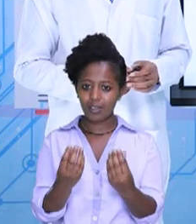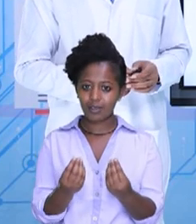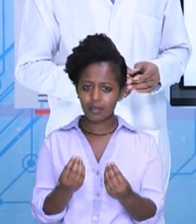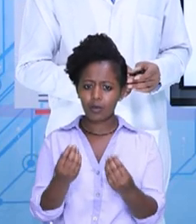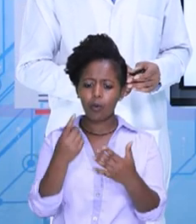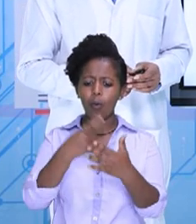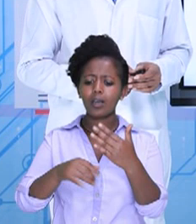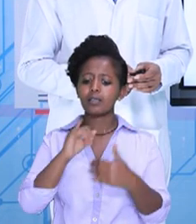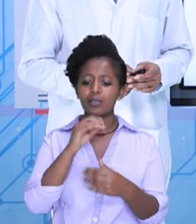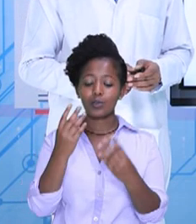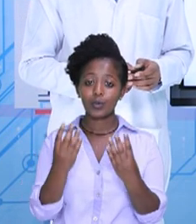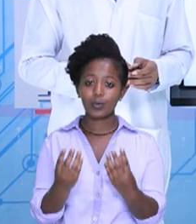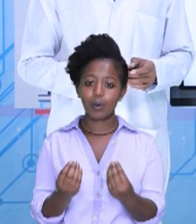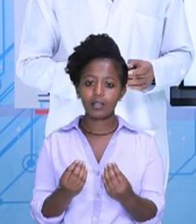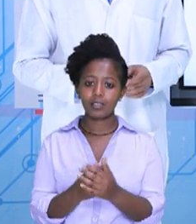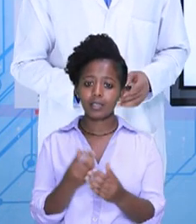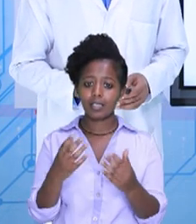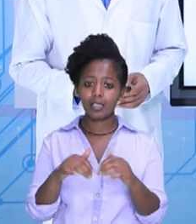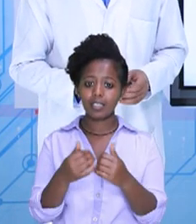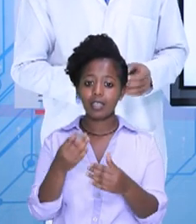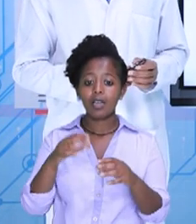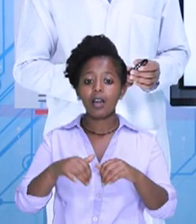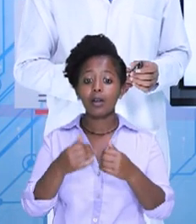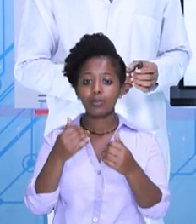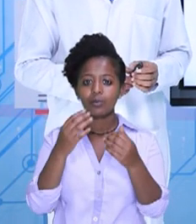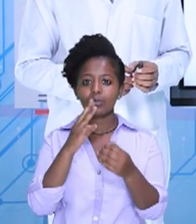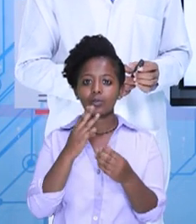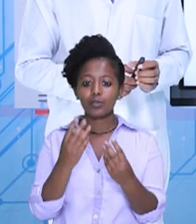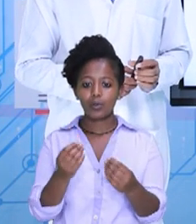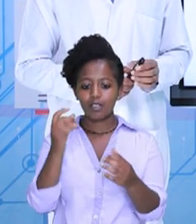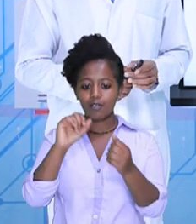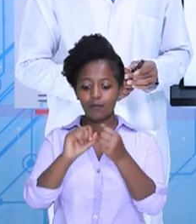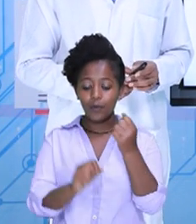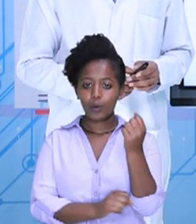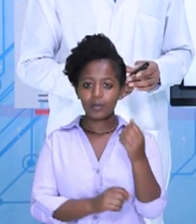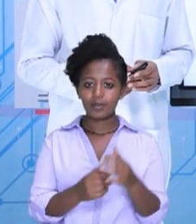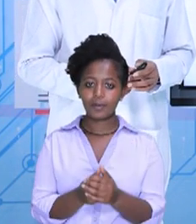What is soil? And how soil is formed?